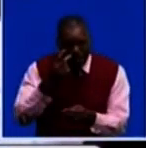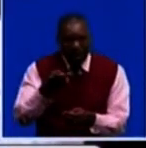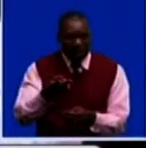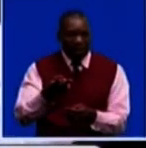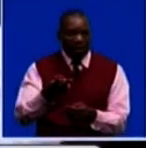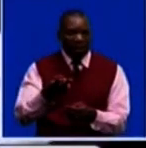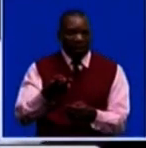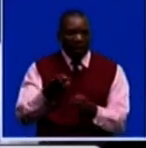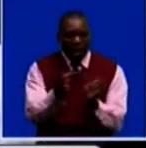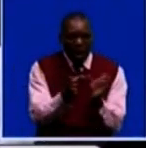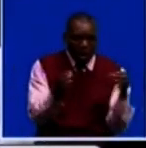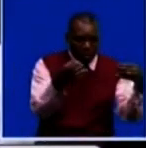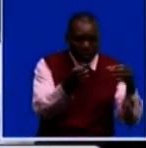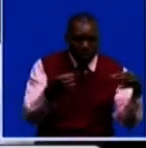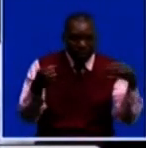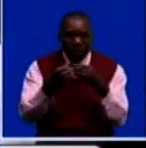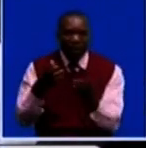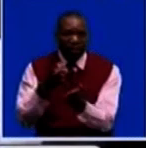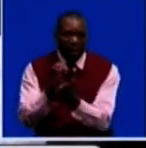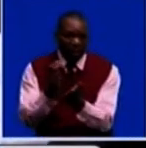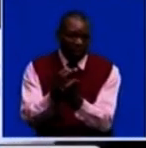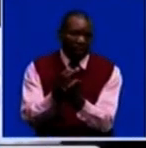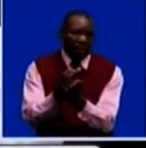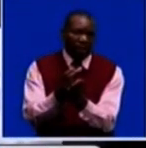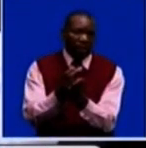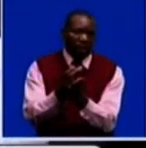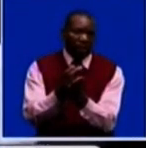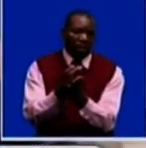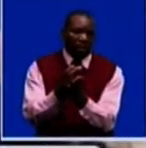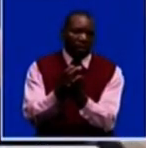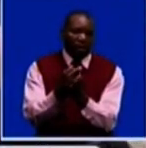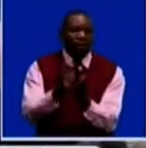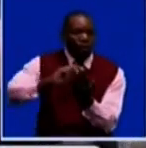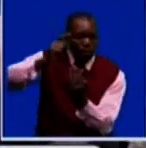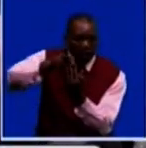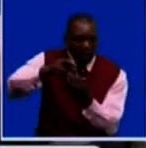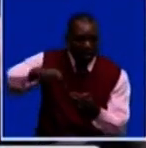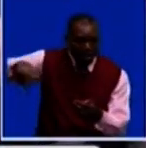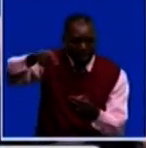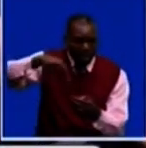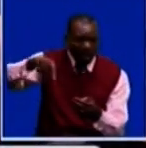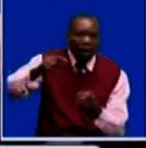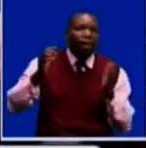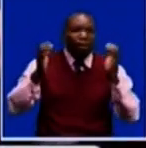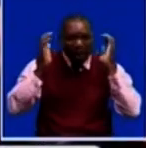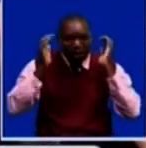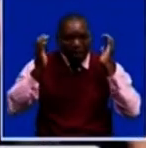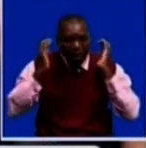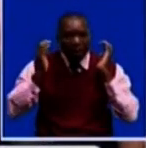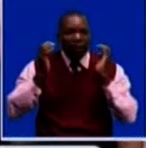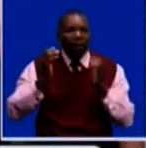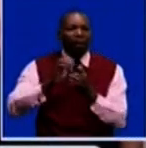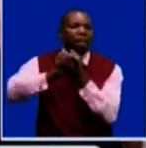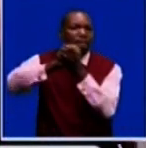for community interventions in the communities. Several other dignitaries delivered